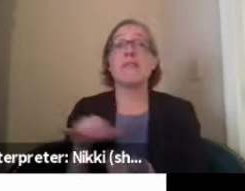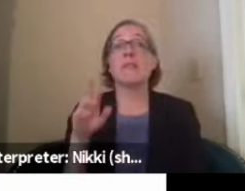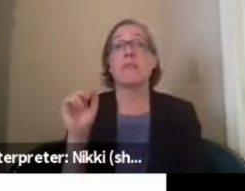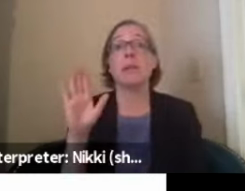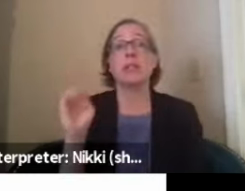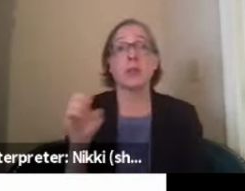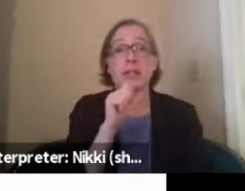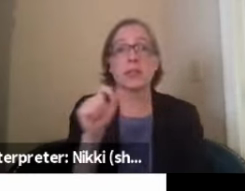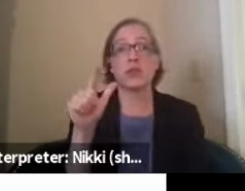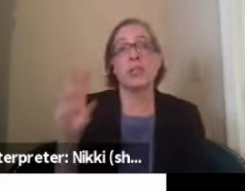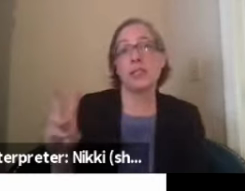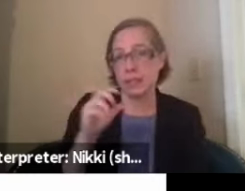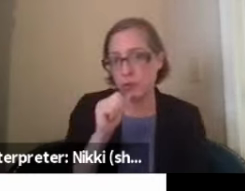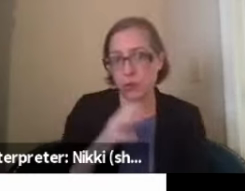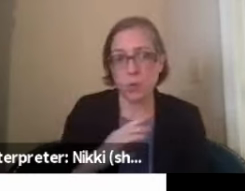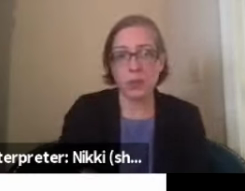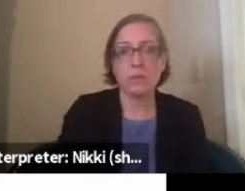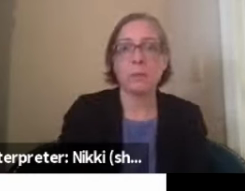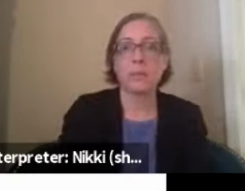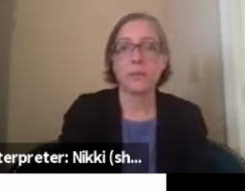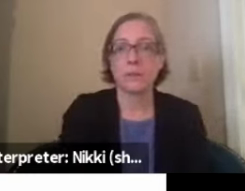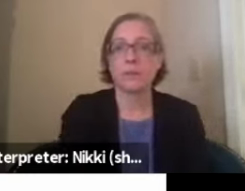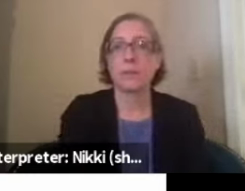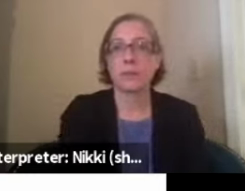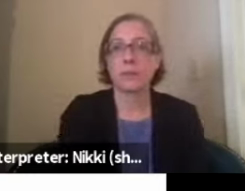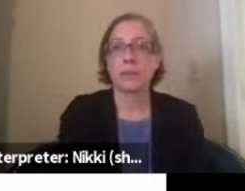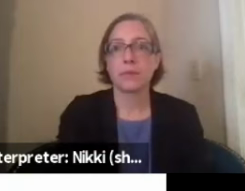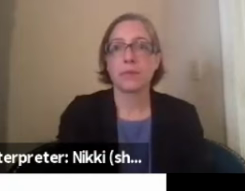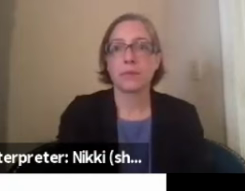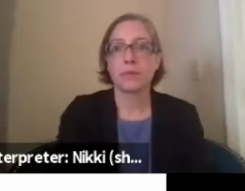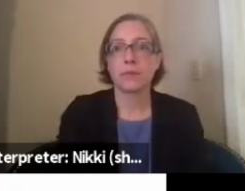was a deaf, mixed race, 26-year-old woman.